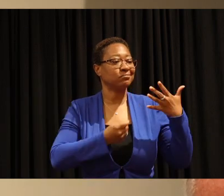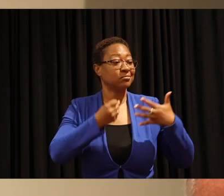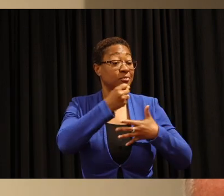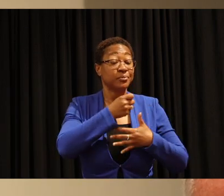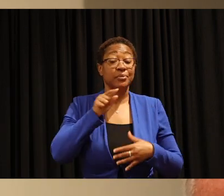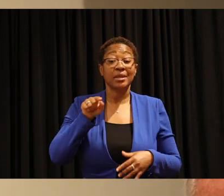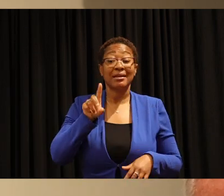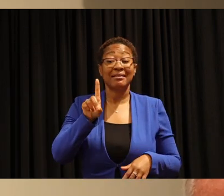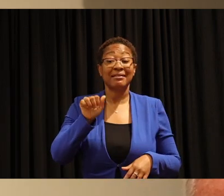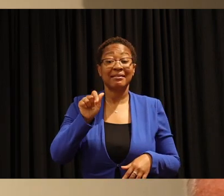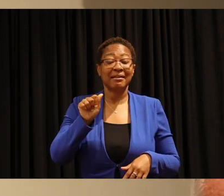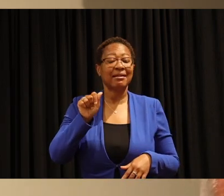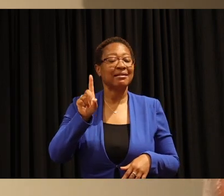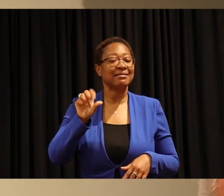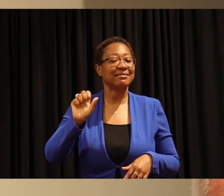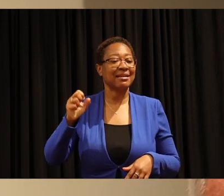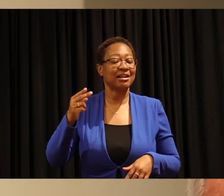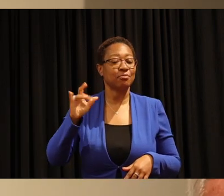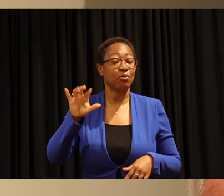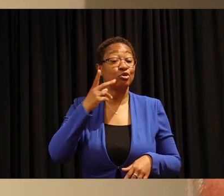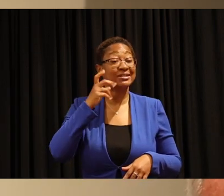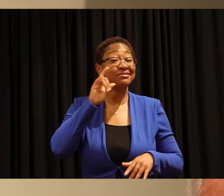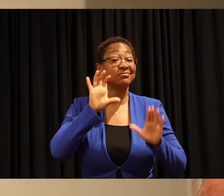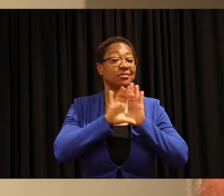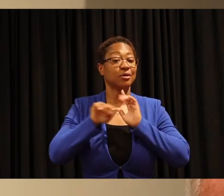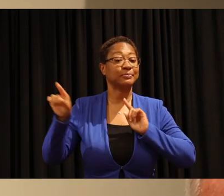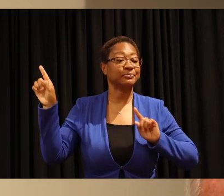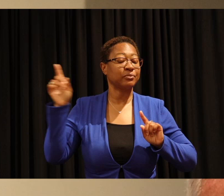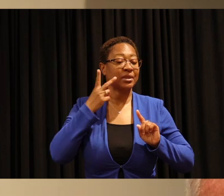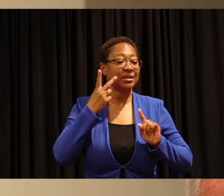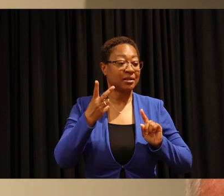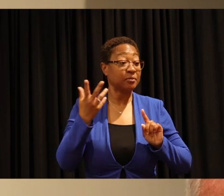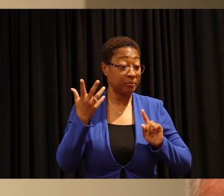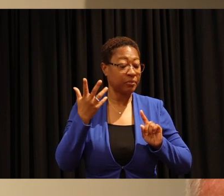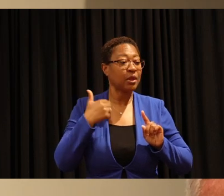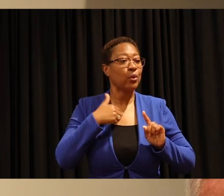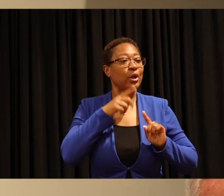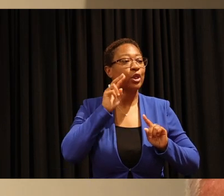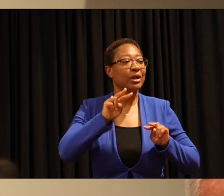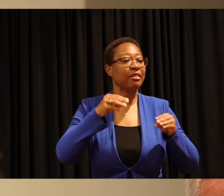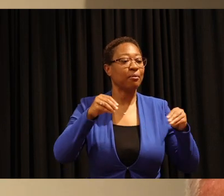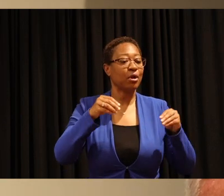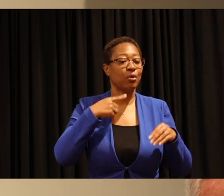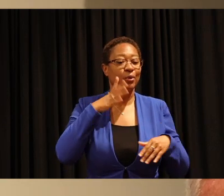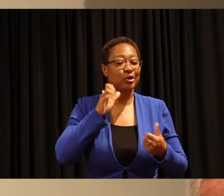data dashboard, if you see the diagram behind me, we started to look at the market, because if you're